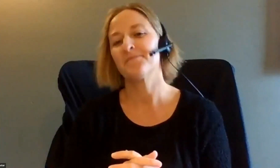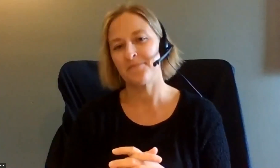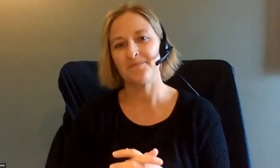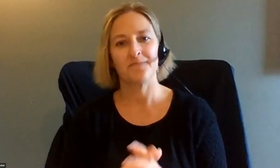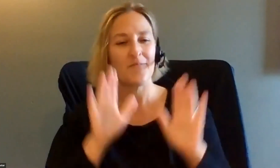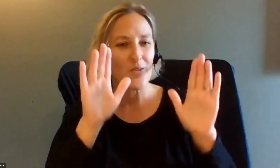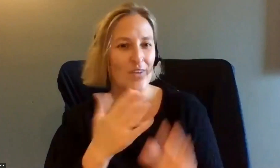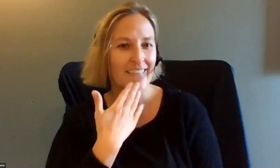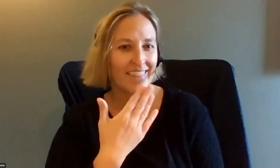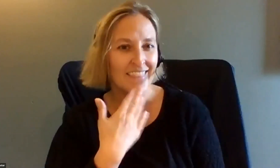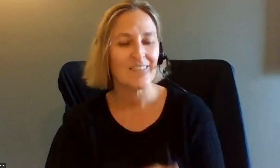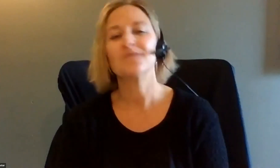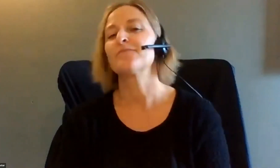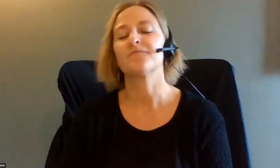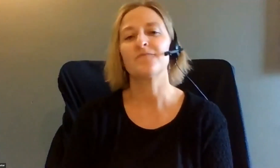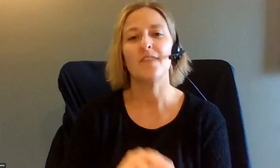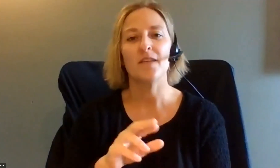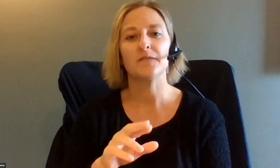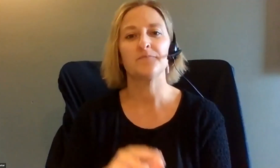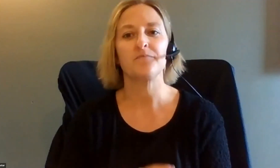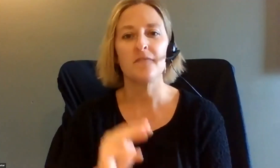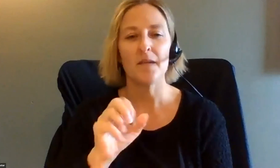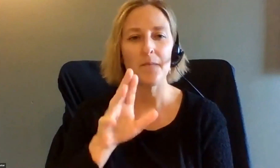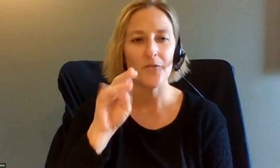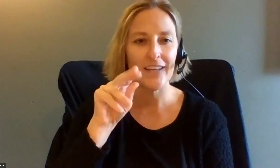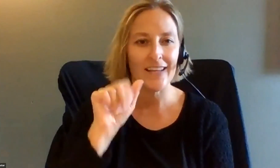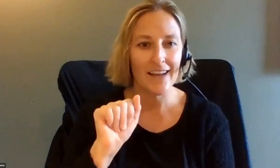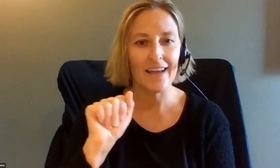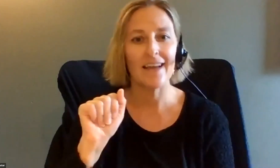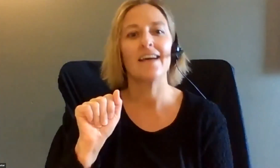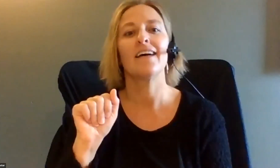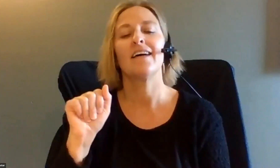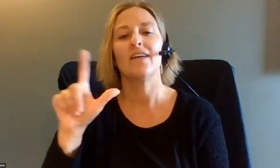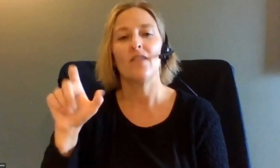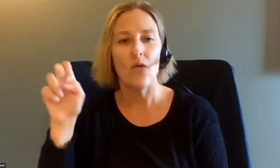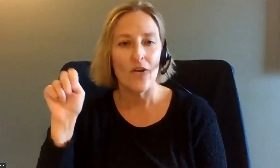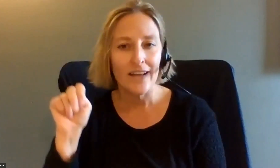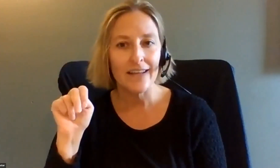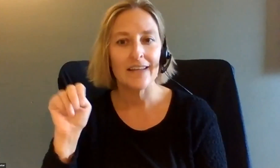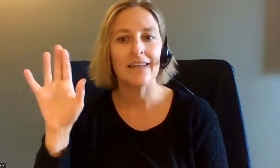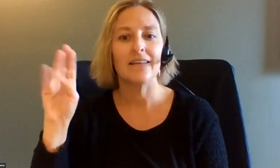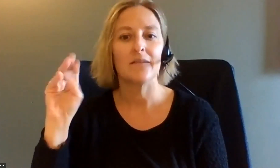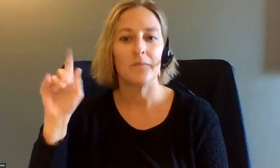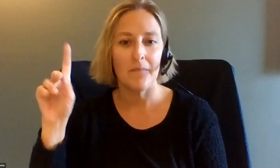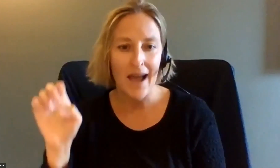Great, thank you, Marina, Barrett, and Lauren, and Mike. Various questions have come